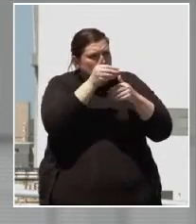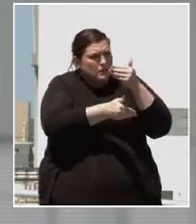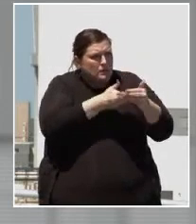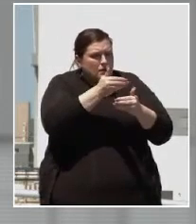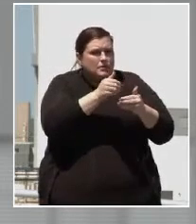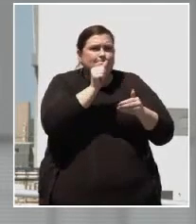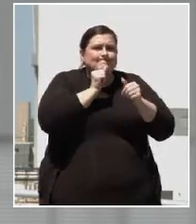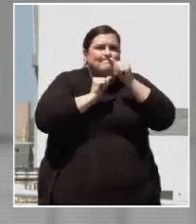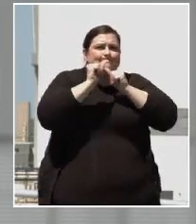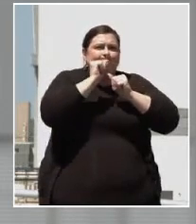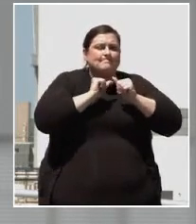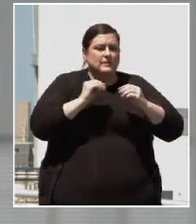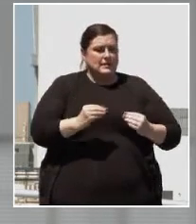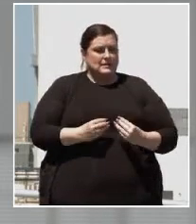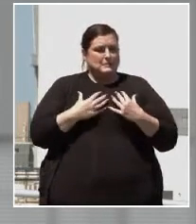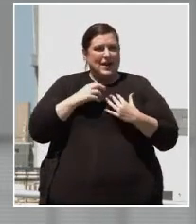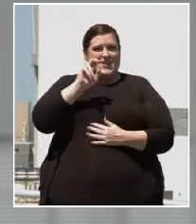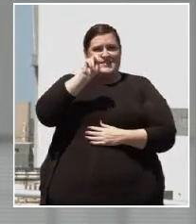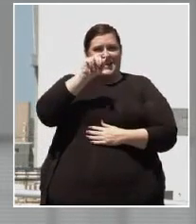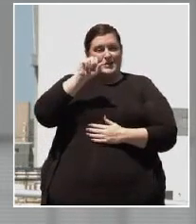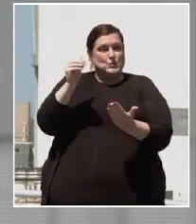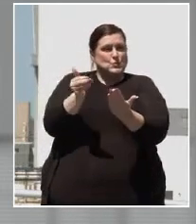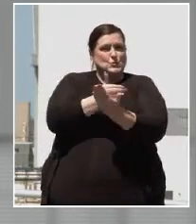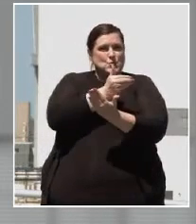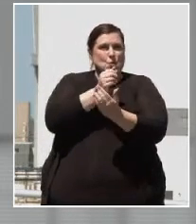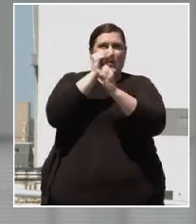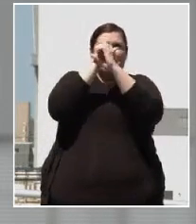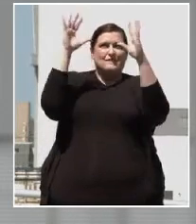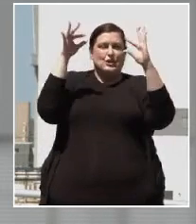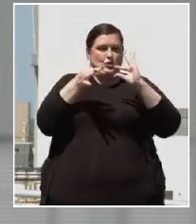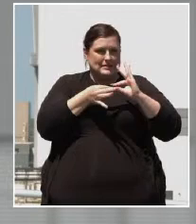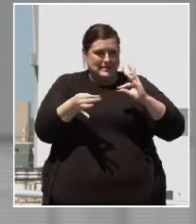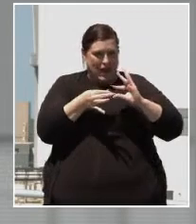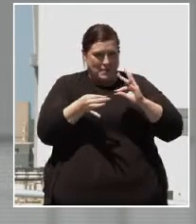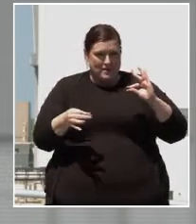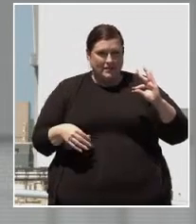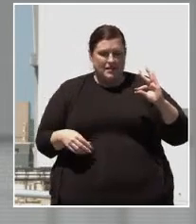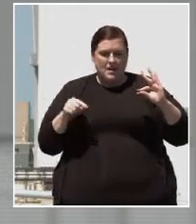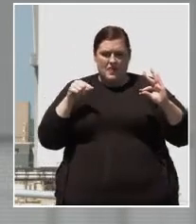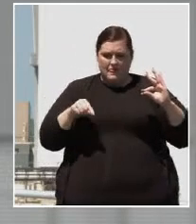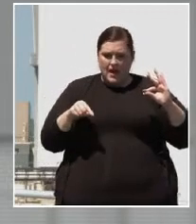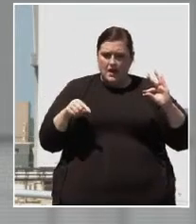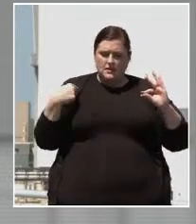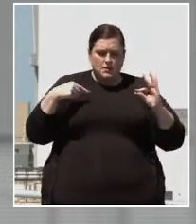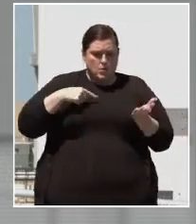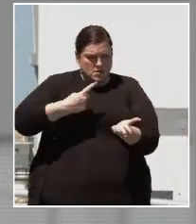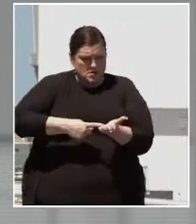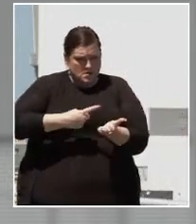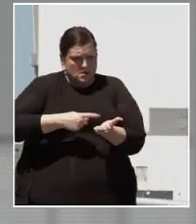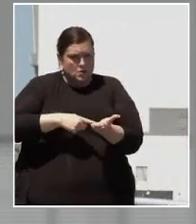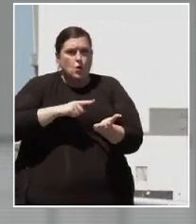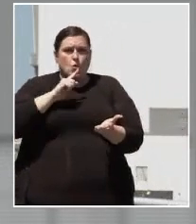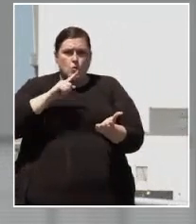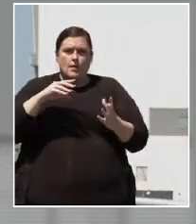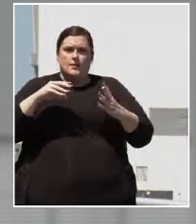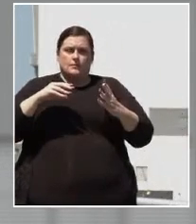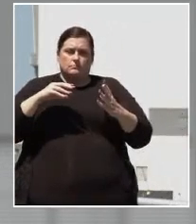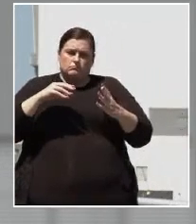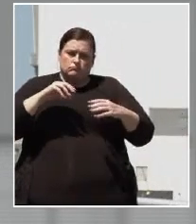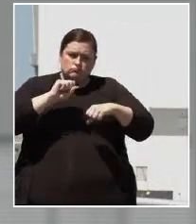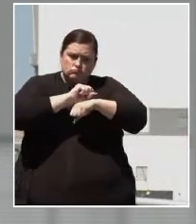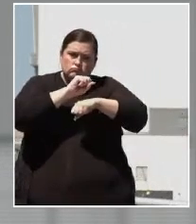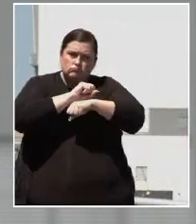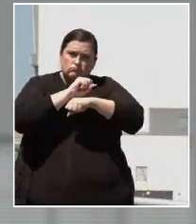inspired NASA's new vision statement this time we took it seriously what the V vision statement